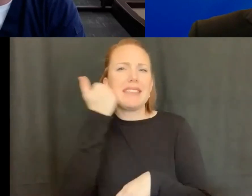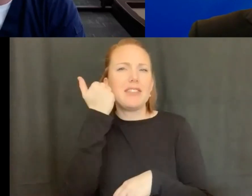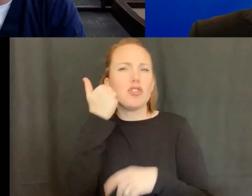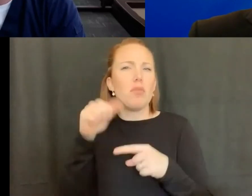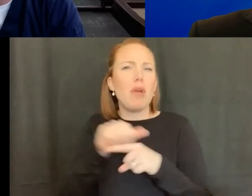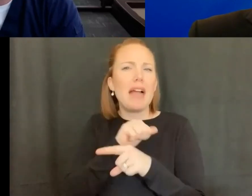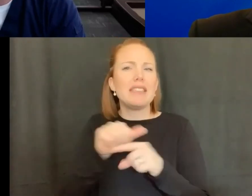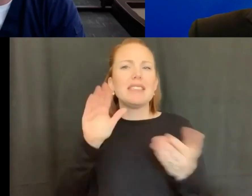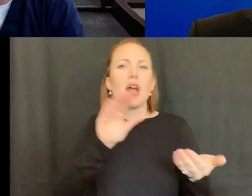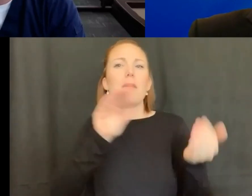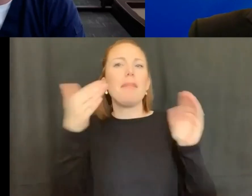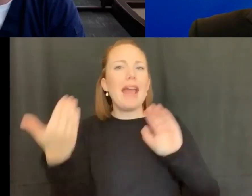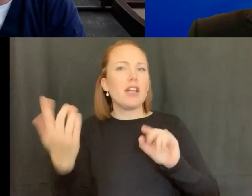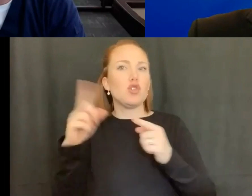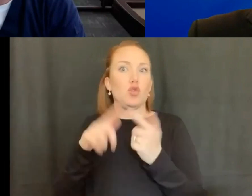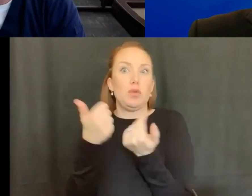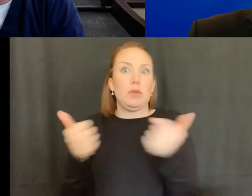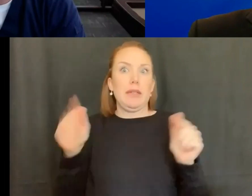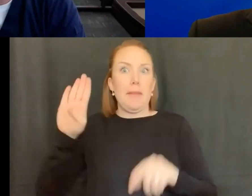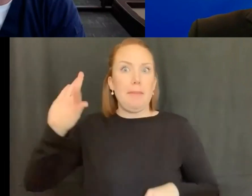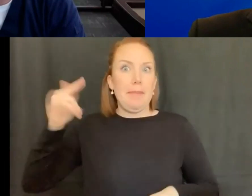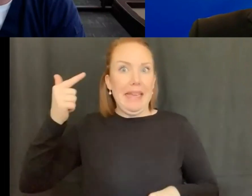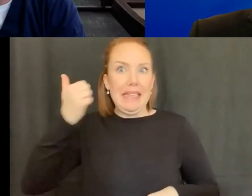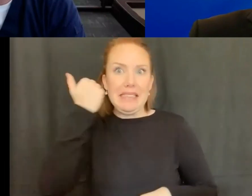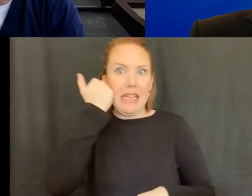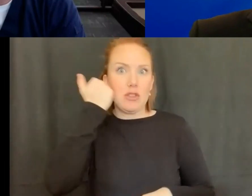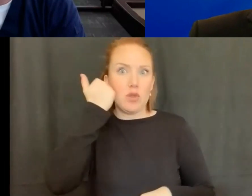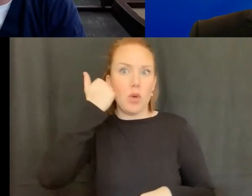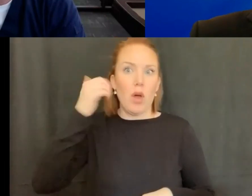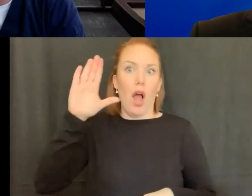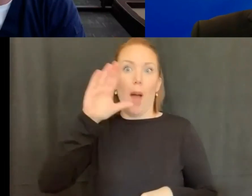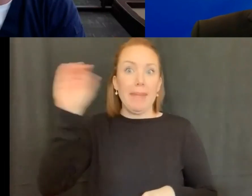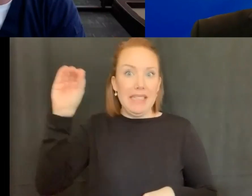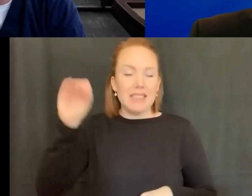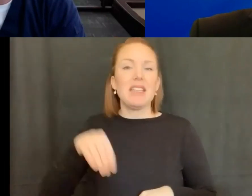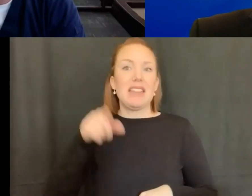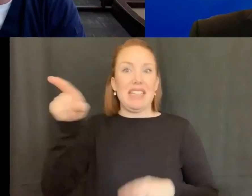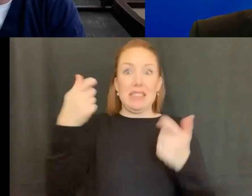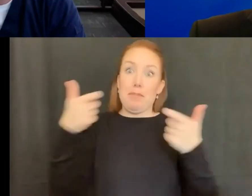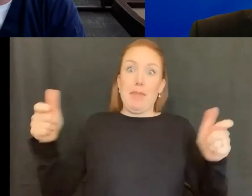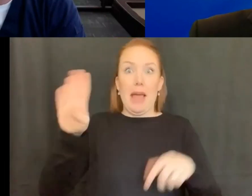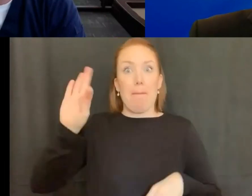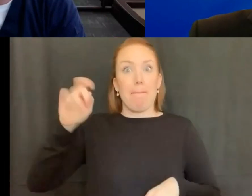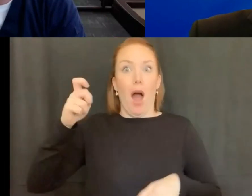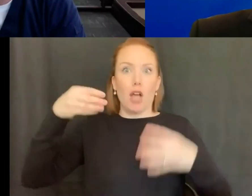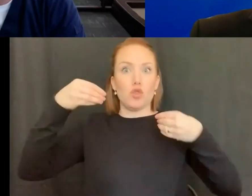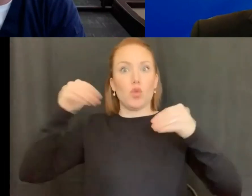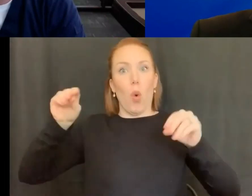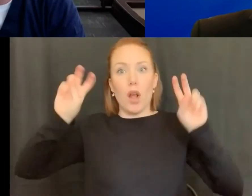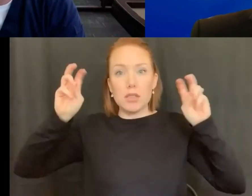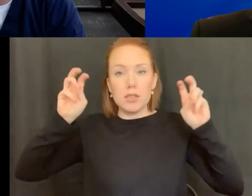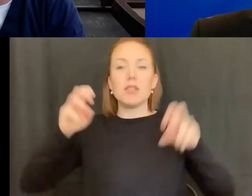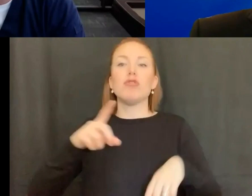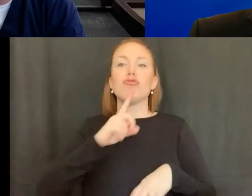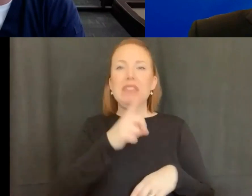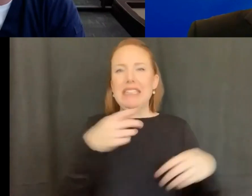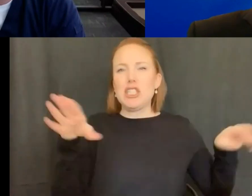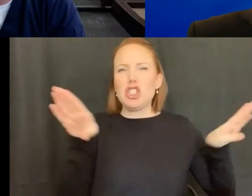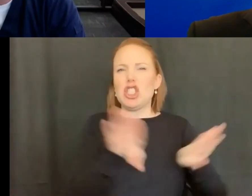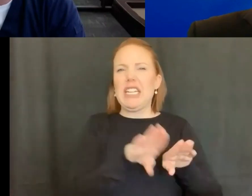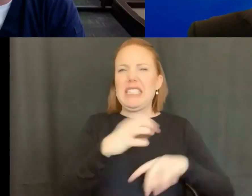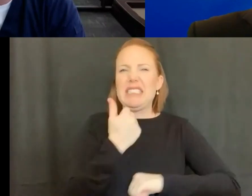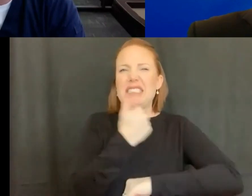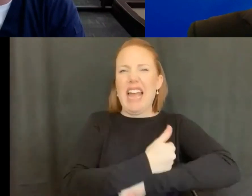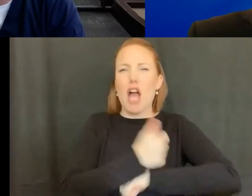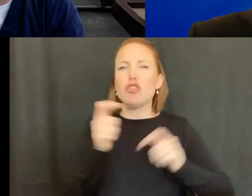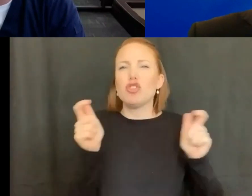dental corporations who seem to be more prevalent? These big box stores essentially pushing out small mom and pops. Sure.